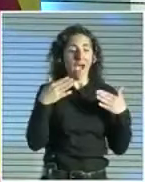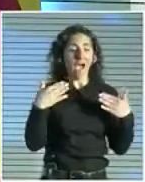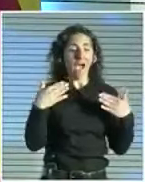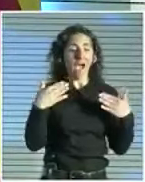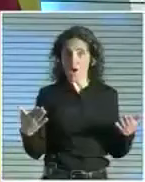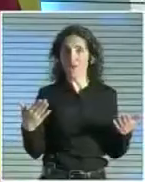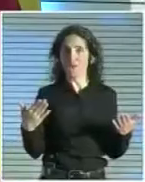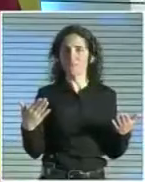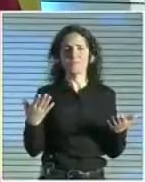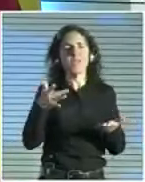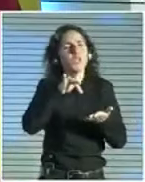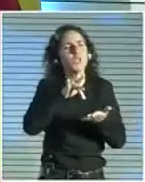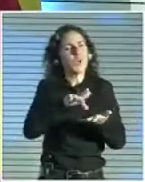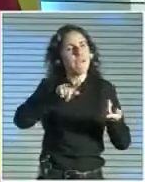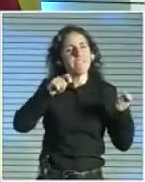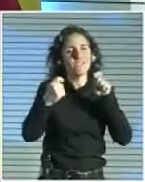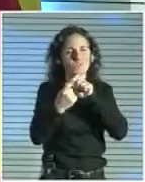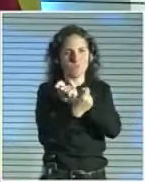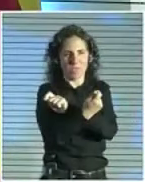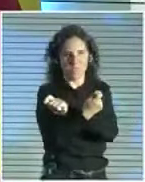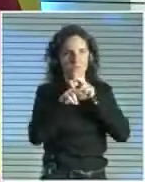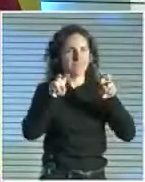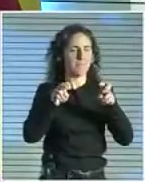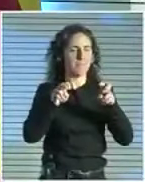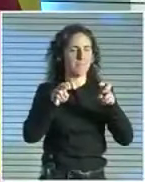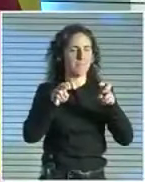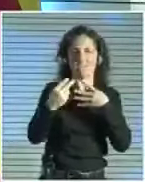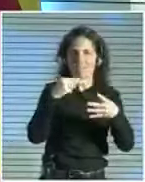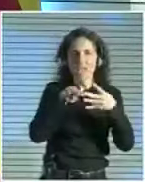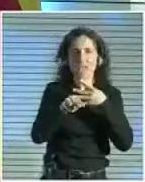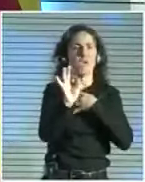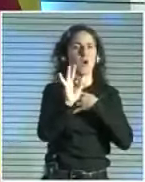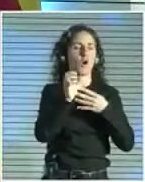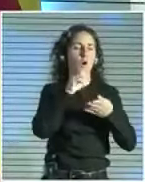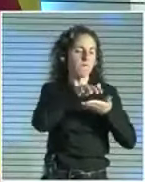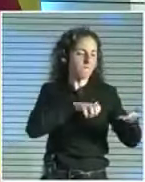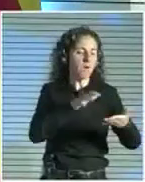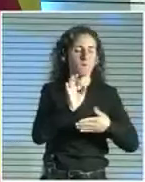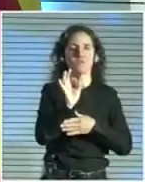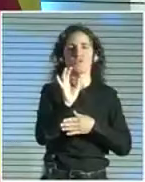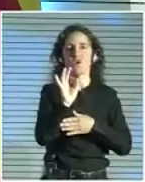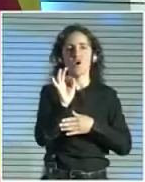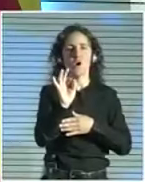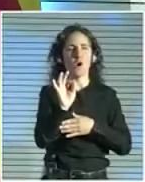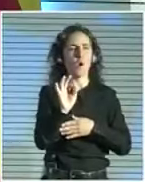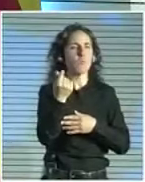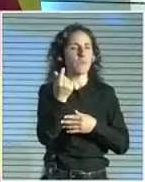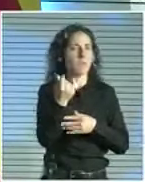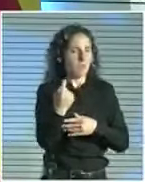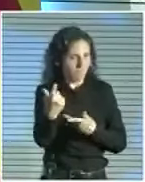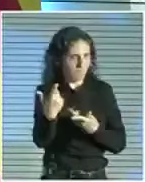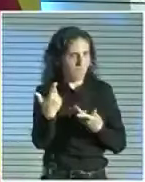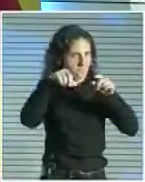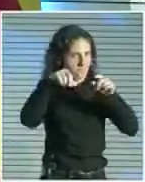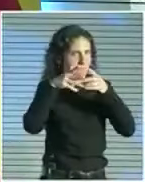transparency, reporting, monitoring need, which large enterprises see already. We witnessed that last year at the Convention